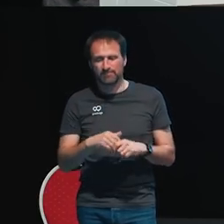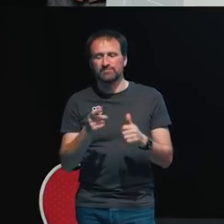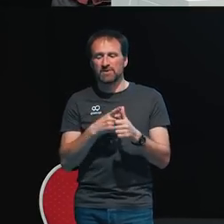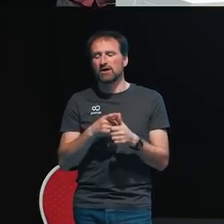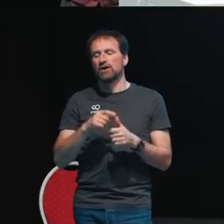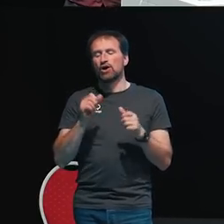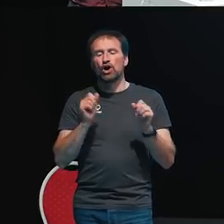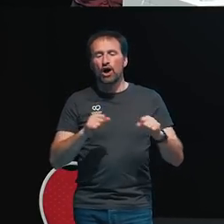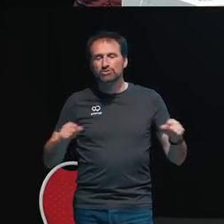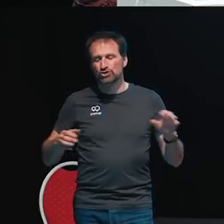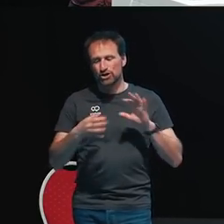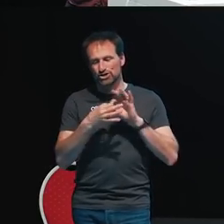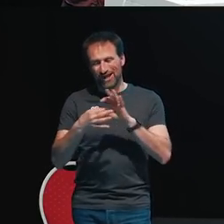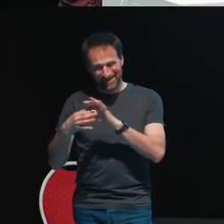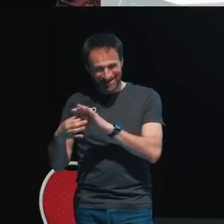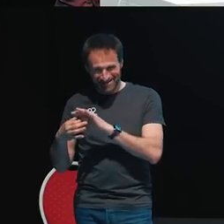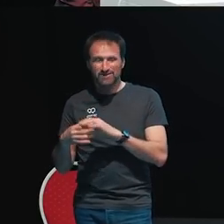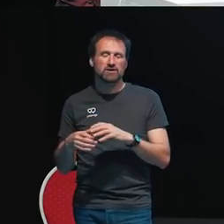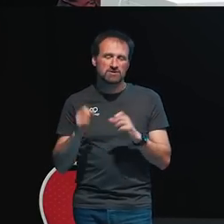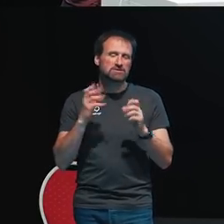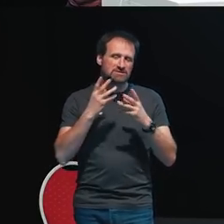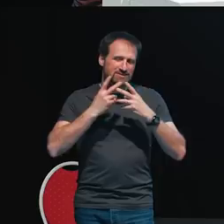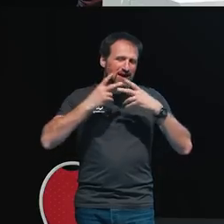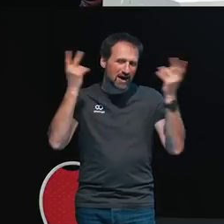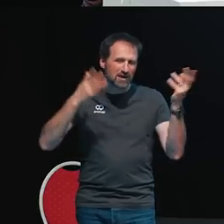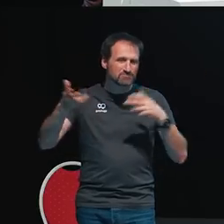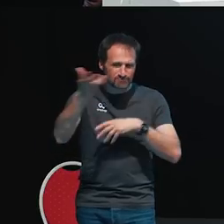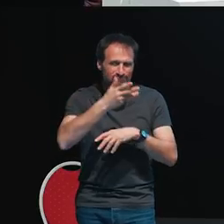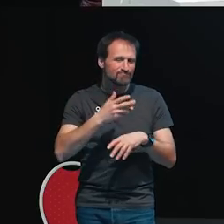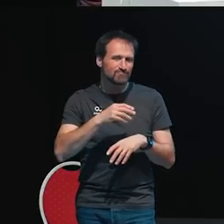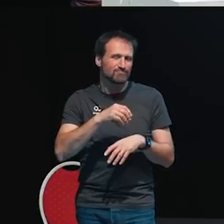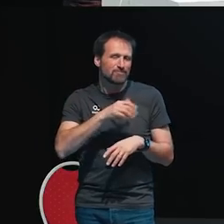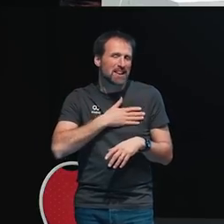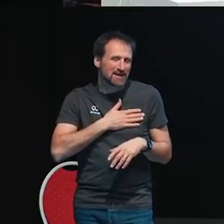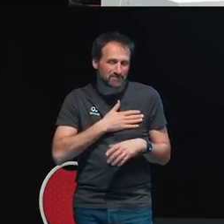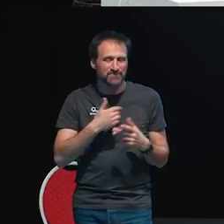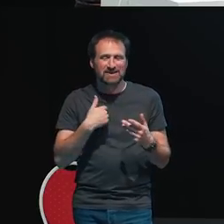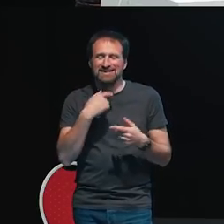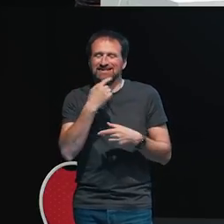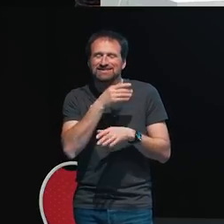is very popular, so I'm not going to say too much against it.